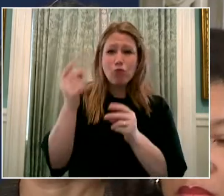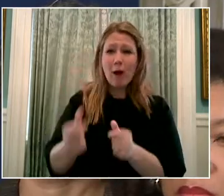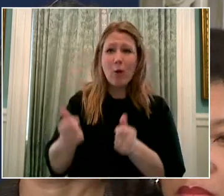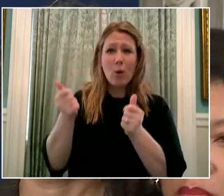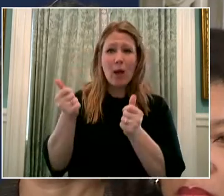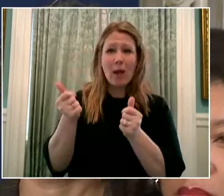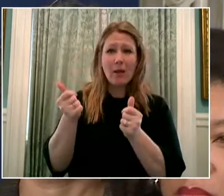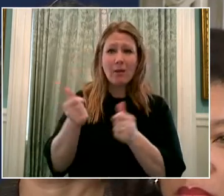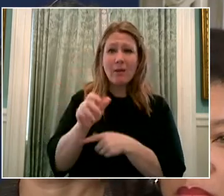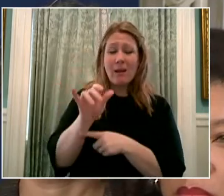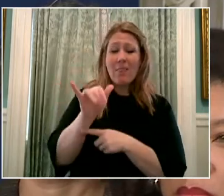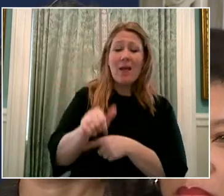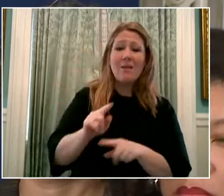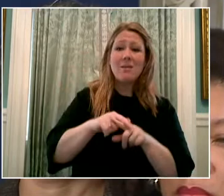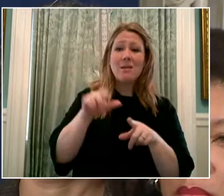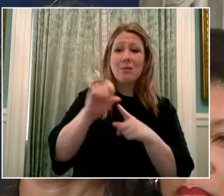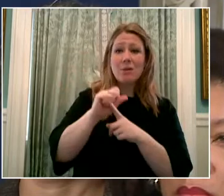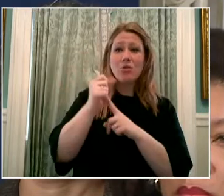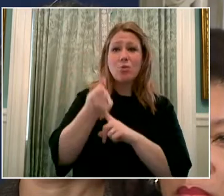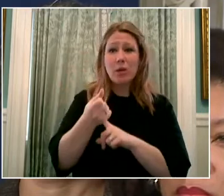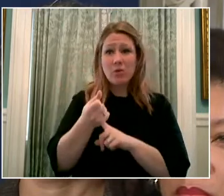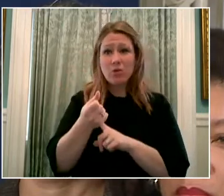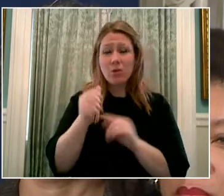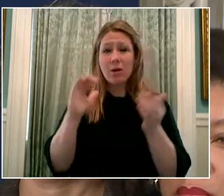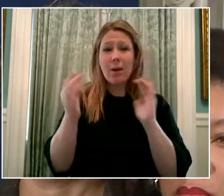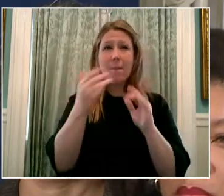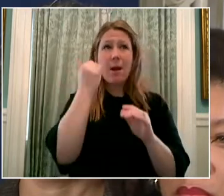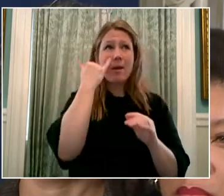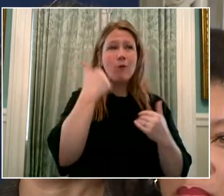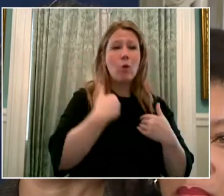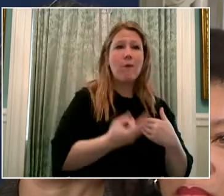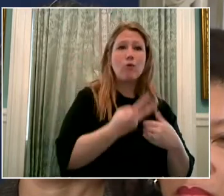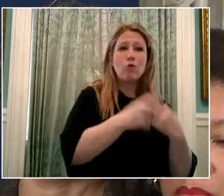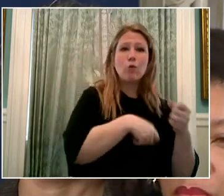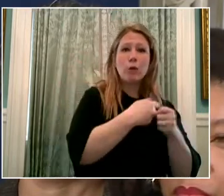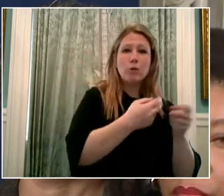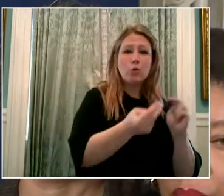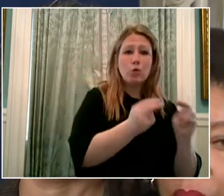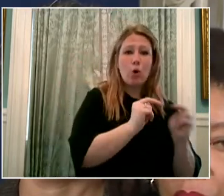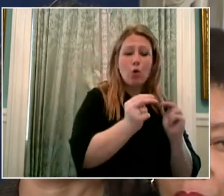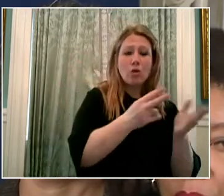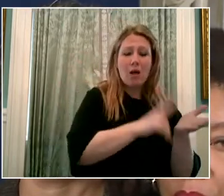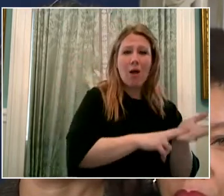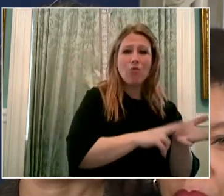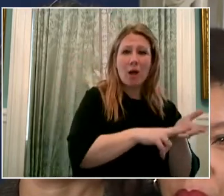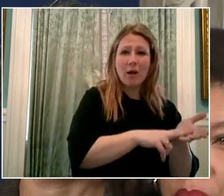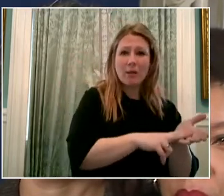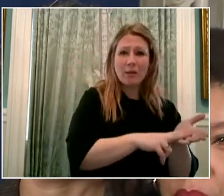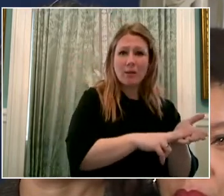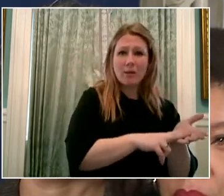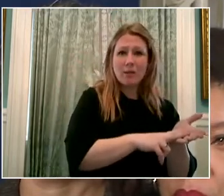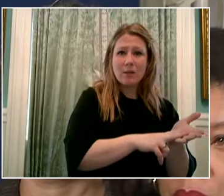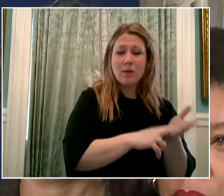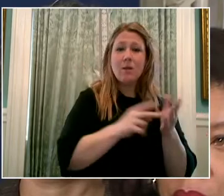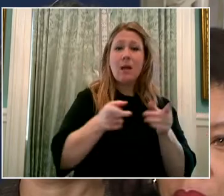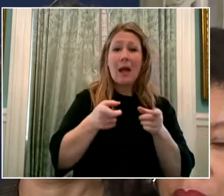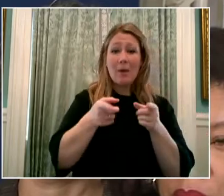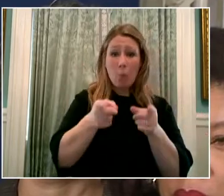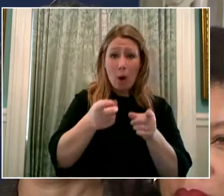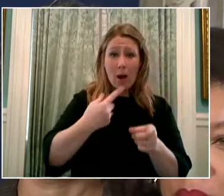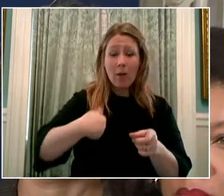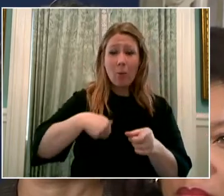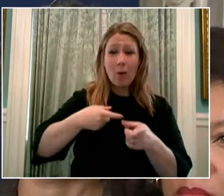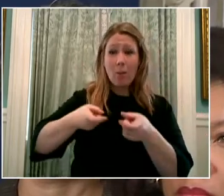years to negotiate. We're dealing with an emergency situation. And then while we're dealing with emergency hotels and placement, we have those